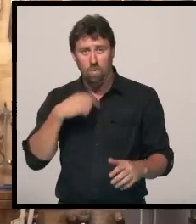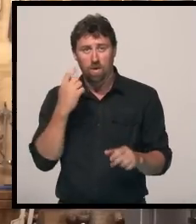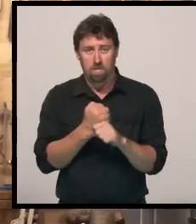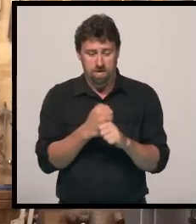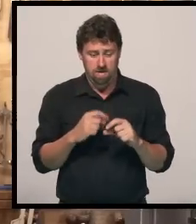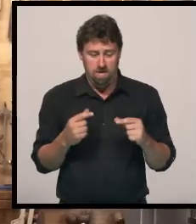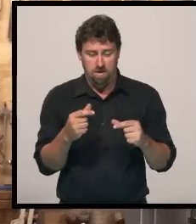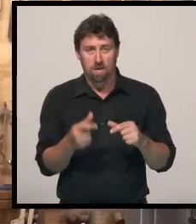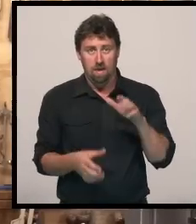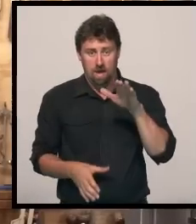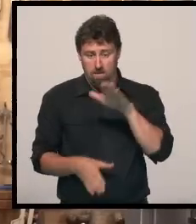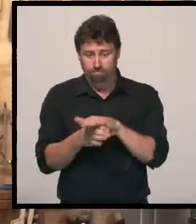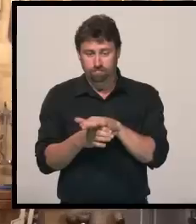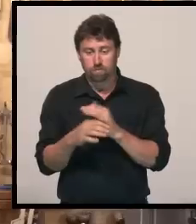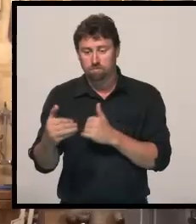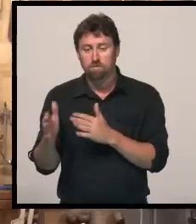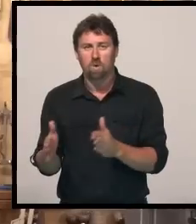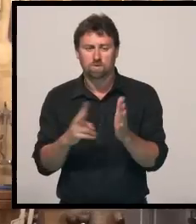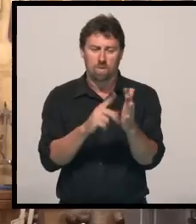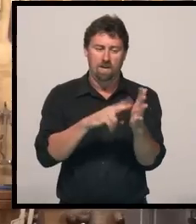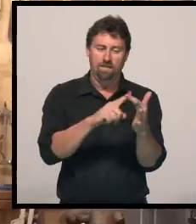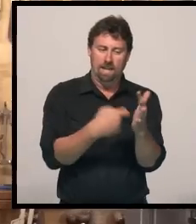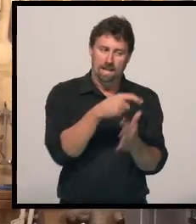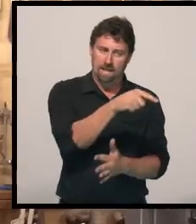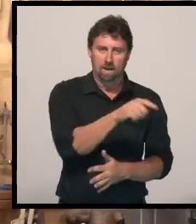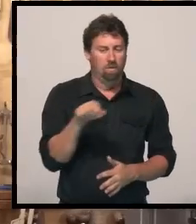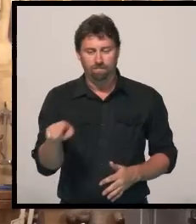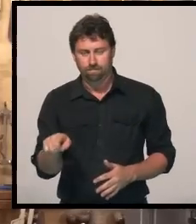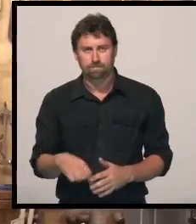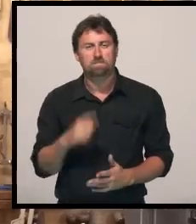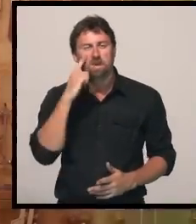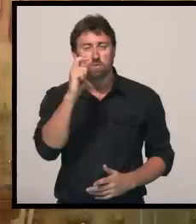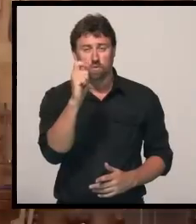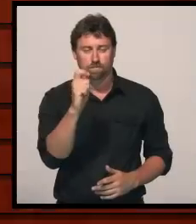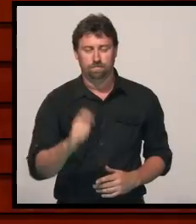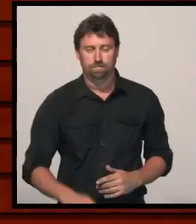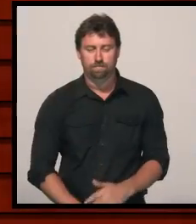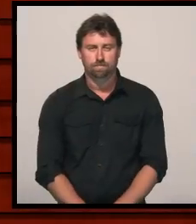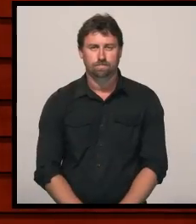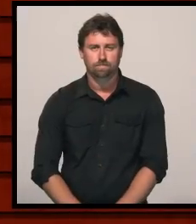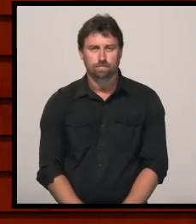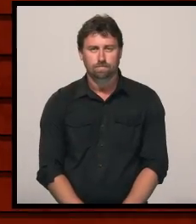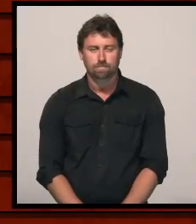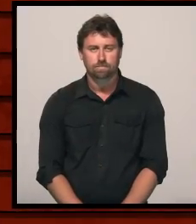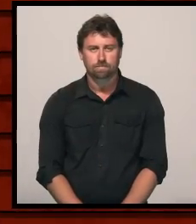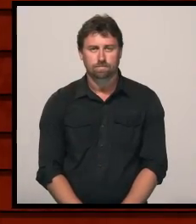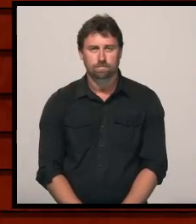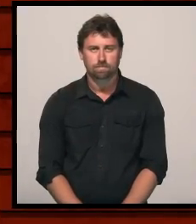veneer box. I'm not going to attach it to this because then we're going to start fitting hinges. So see you after the break.